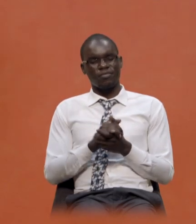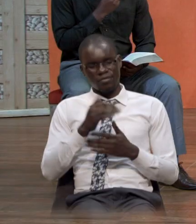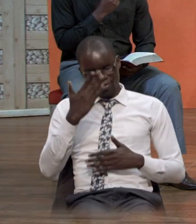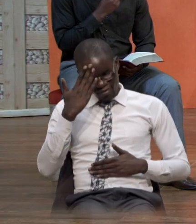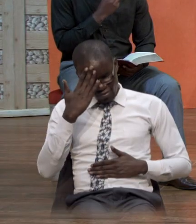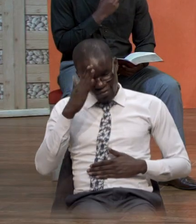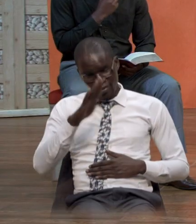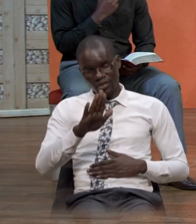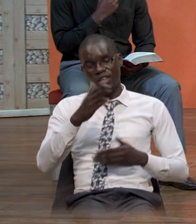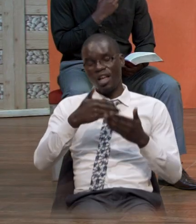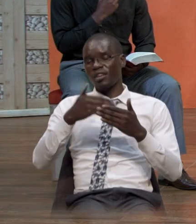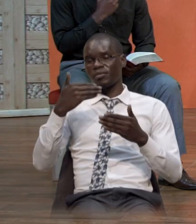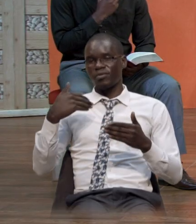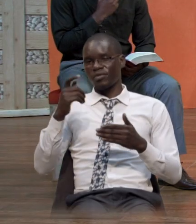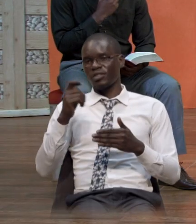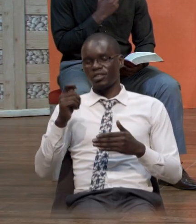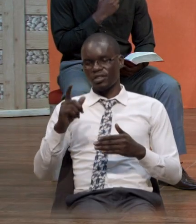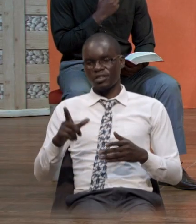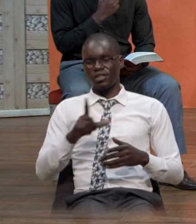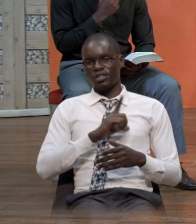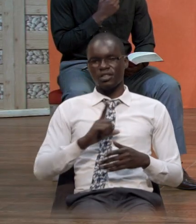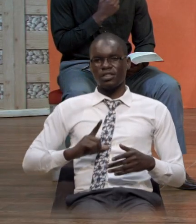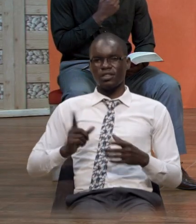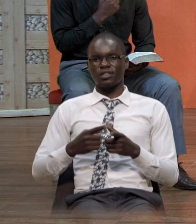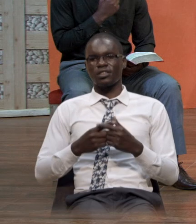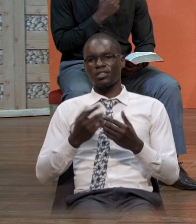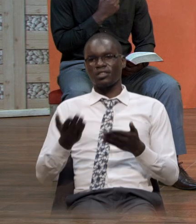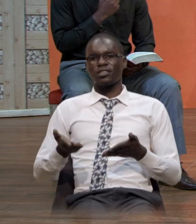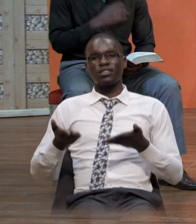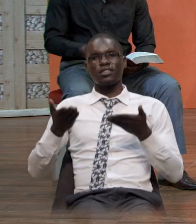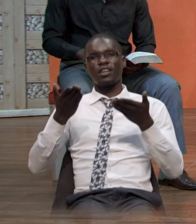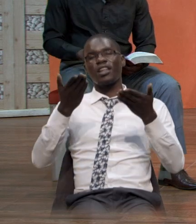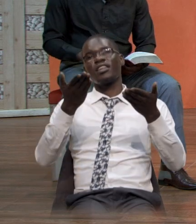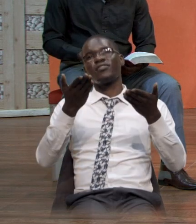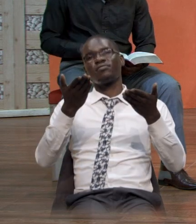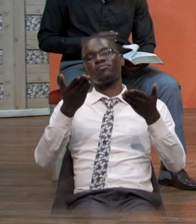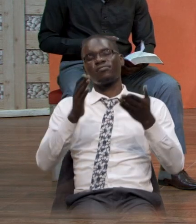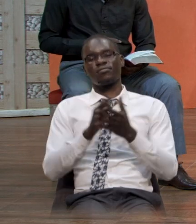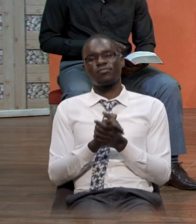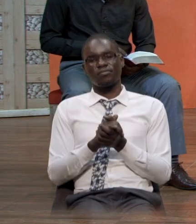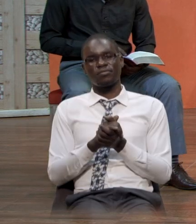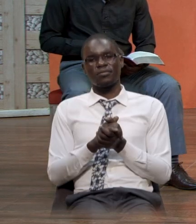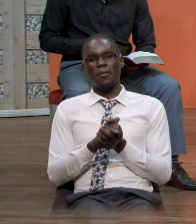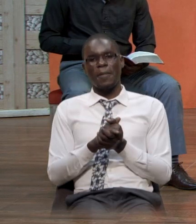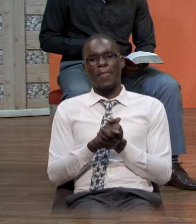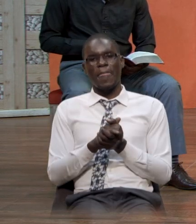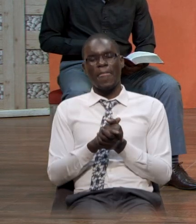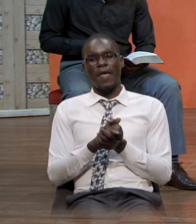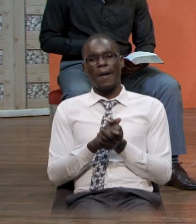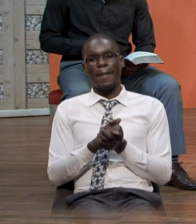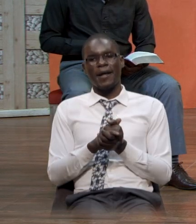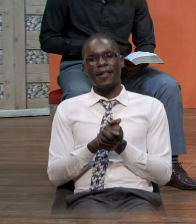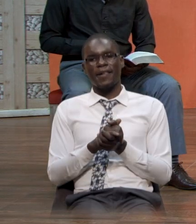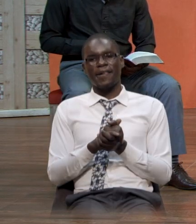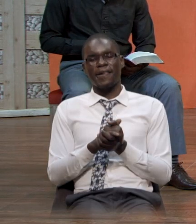Lord, he will lift you up. Oh. He will lift you up. Mm-hmm. He will lift you up. You've been singing